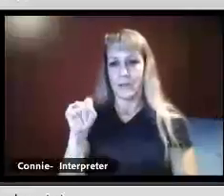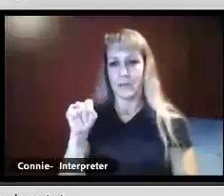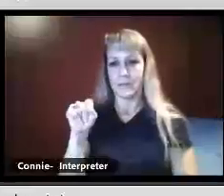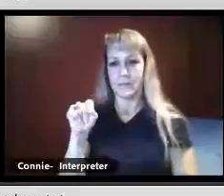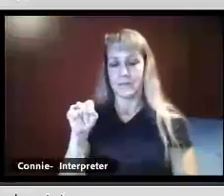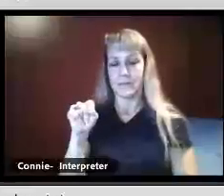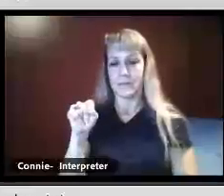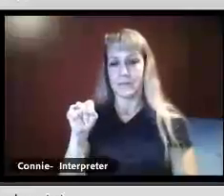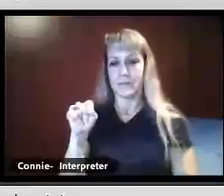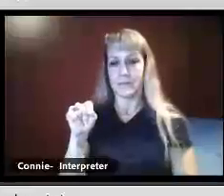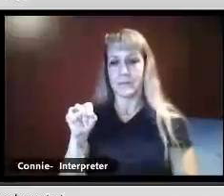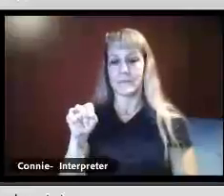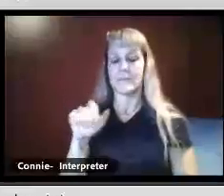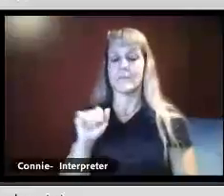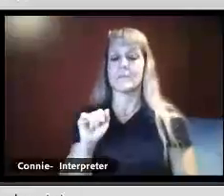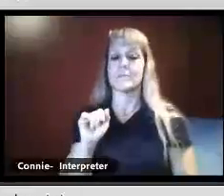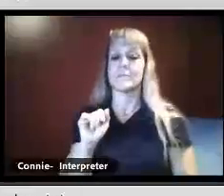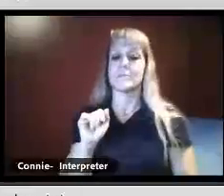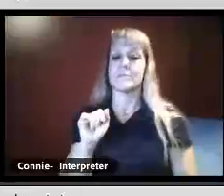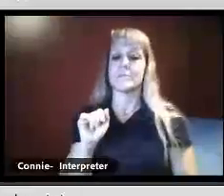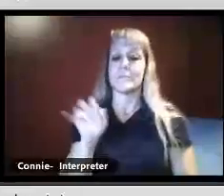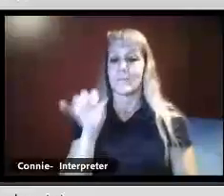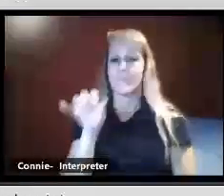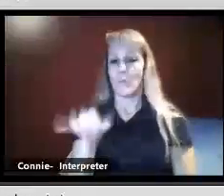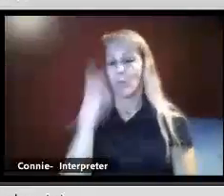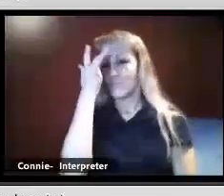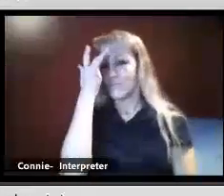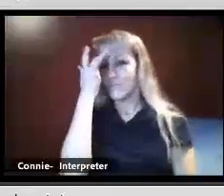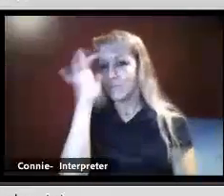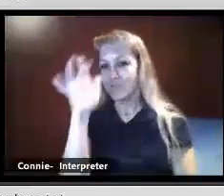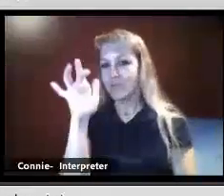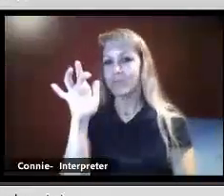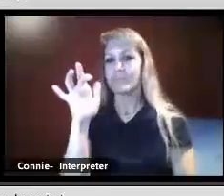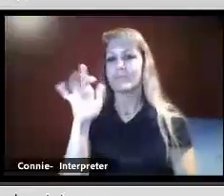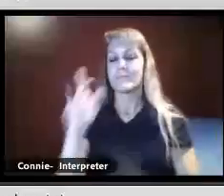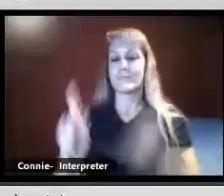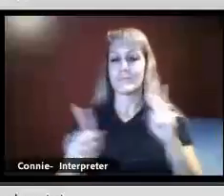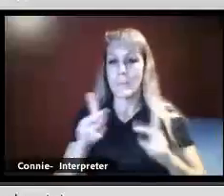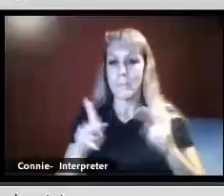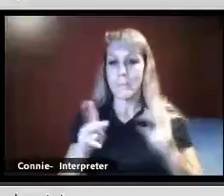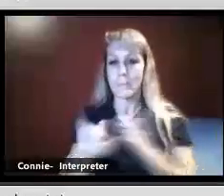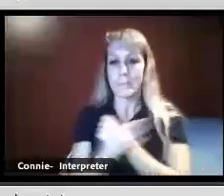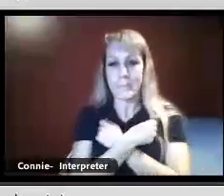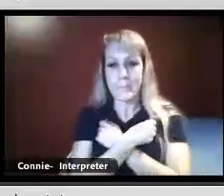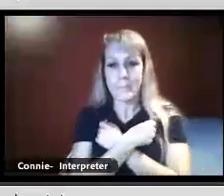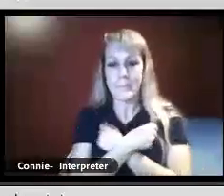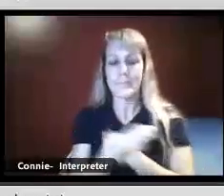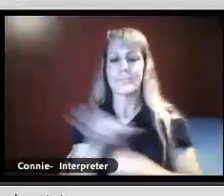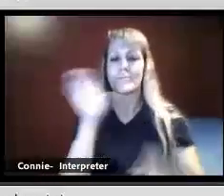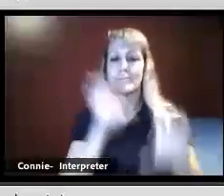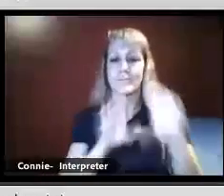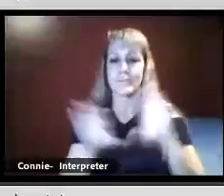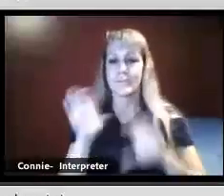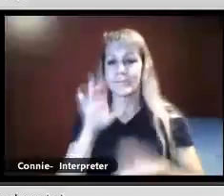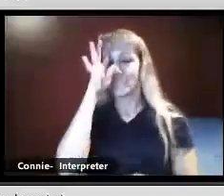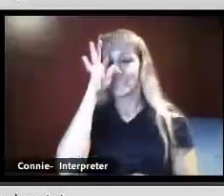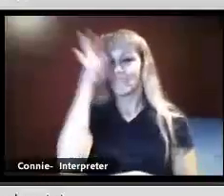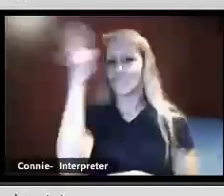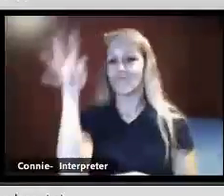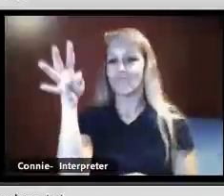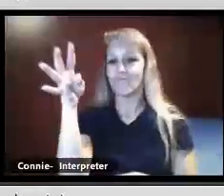we now know it, these clever and enterprising people who love chemistry so much have created a little